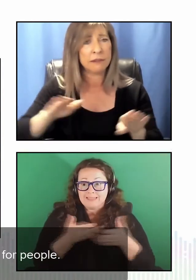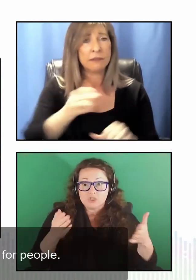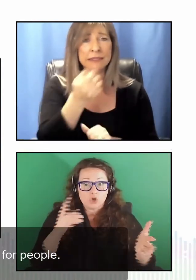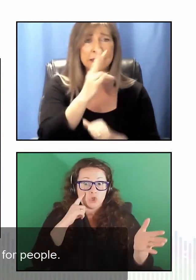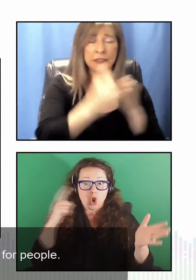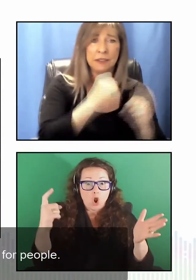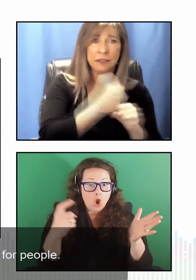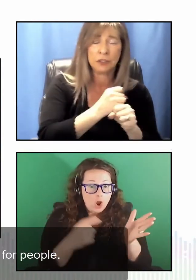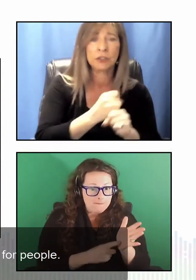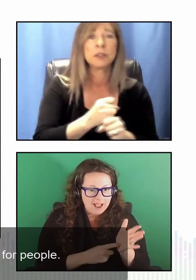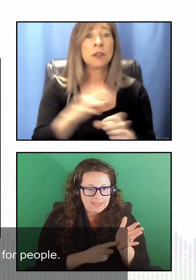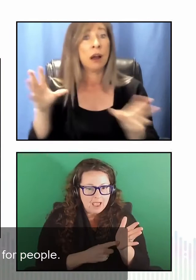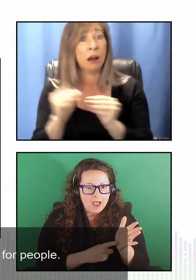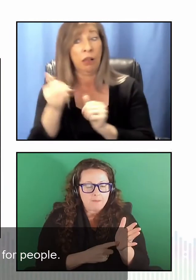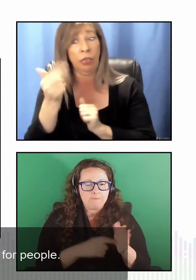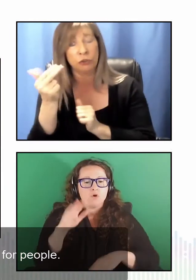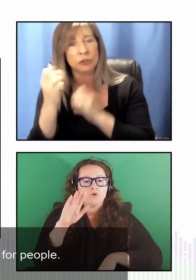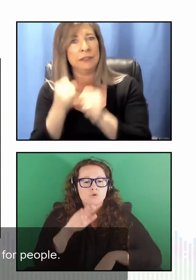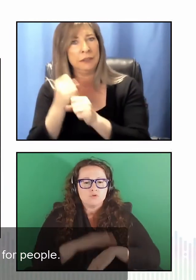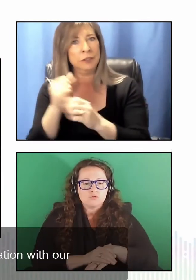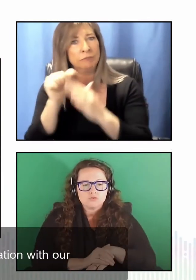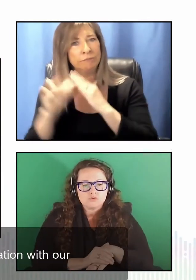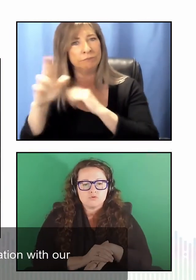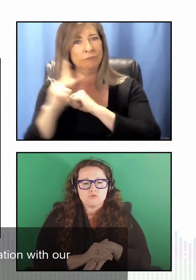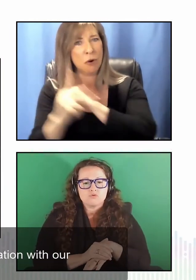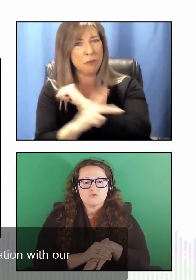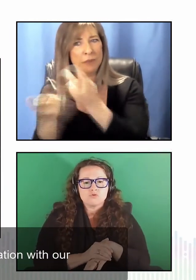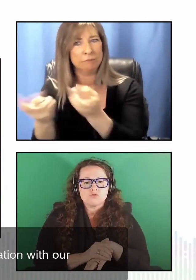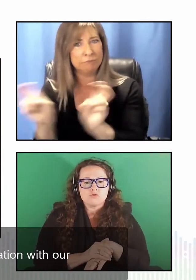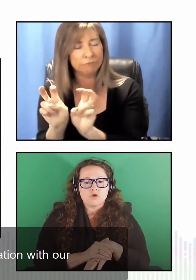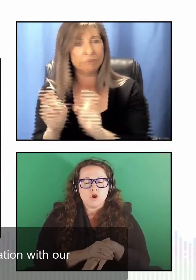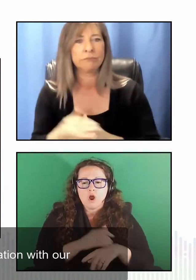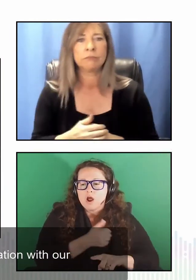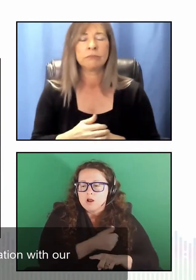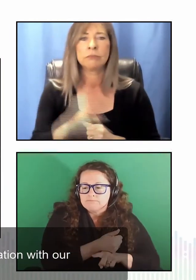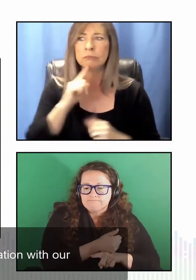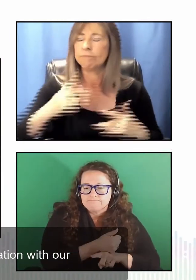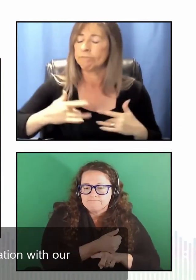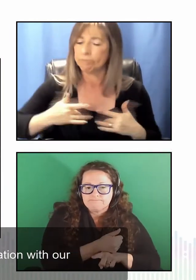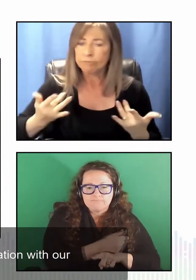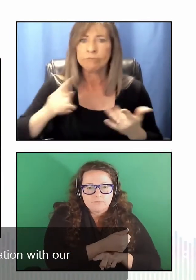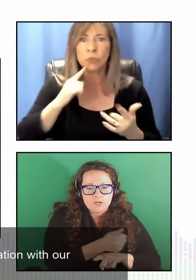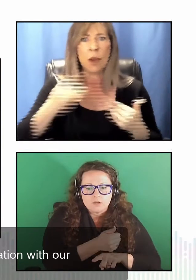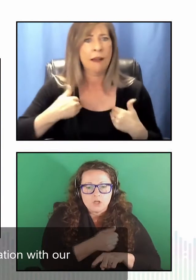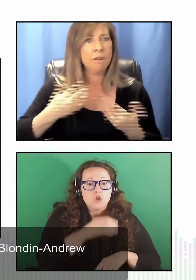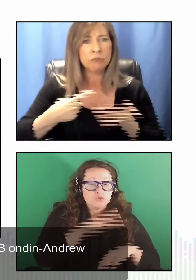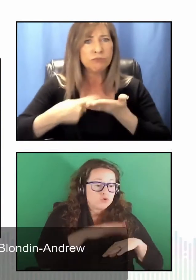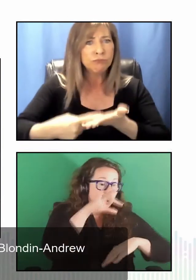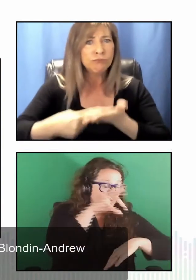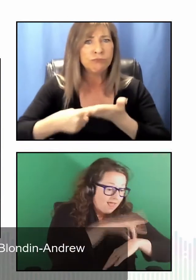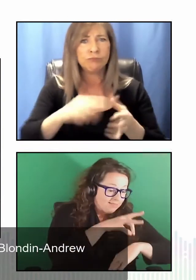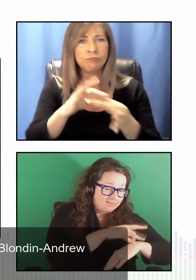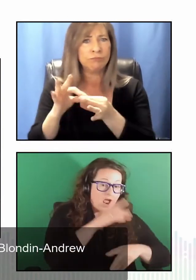and pathways to healthy futures for land and for people. After the talk, there will be a brief conversation with our